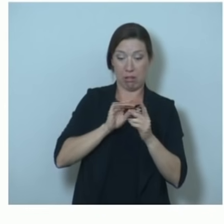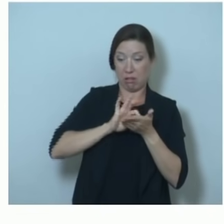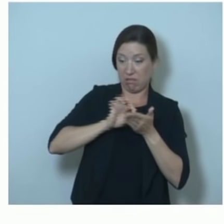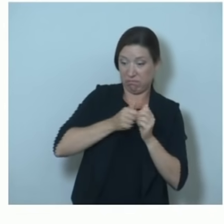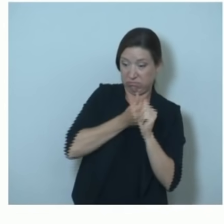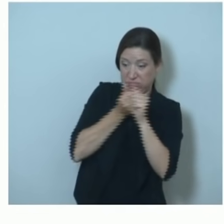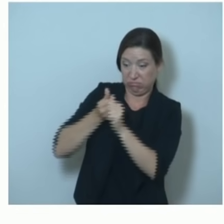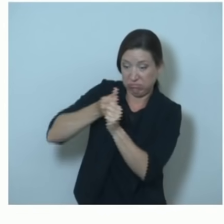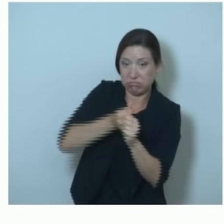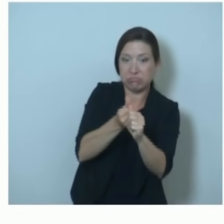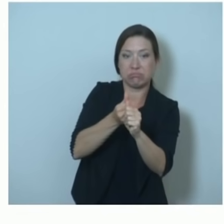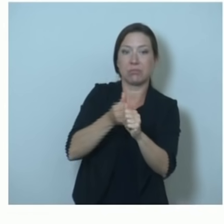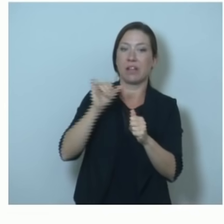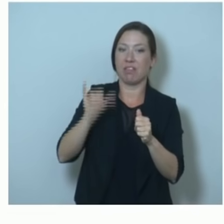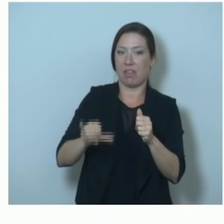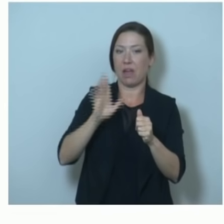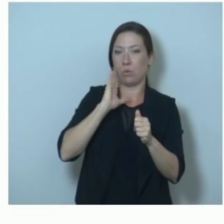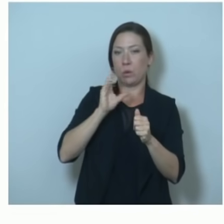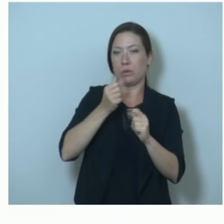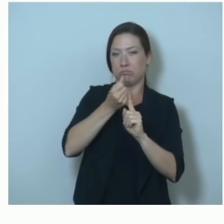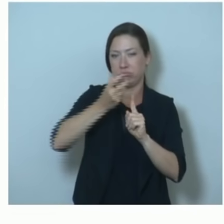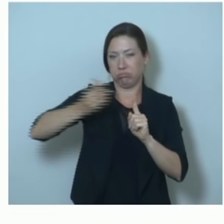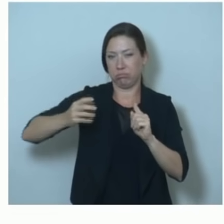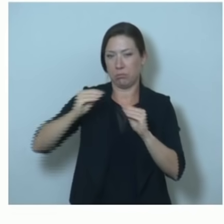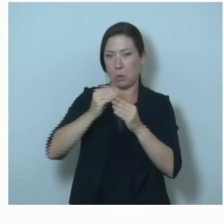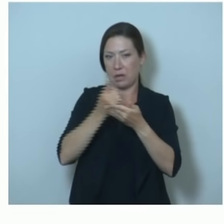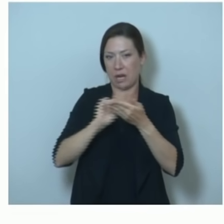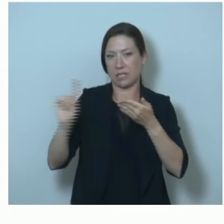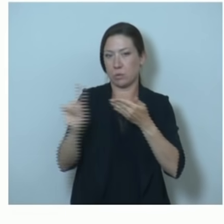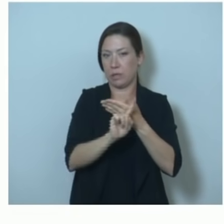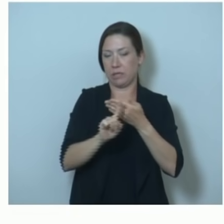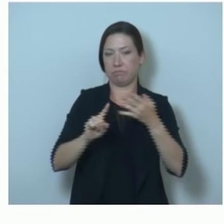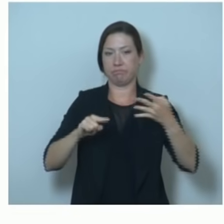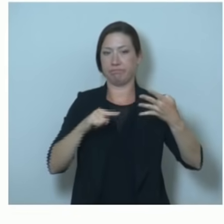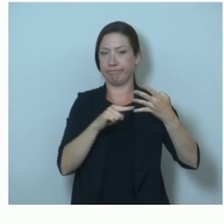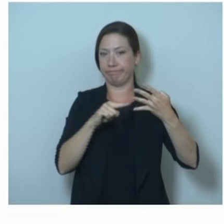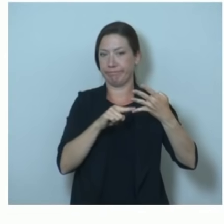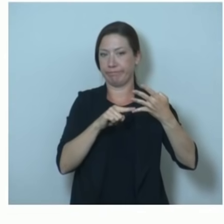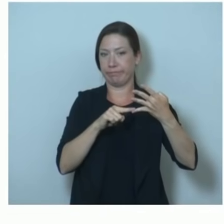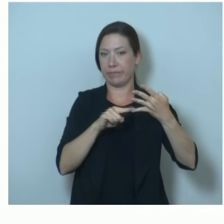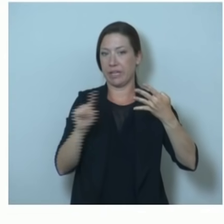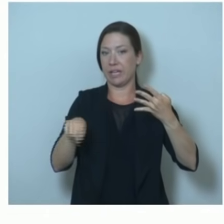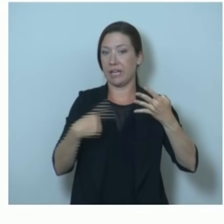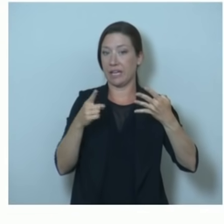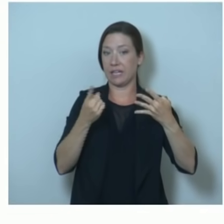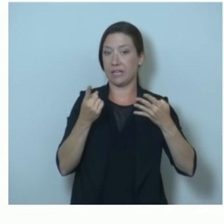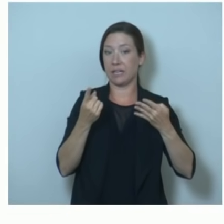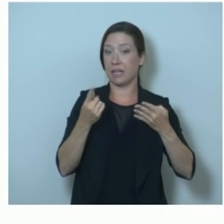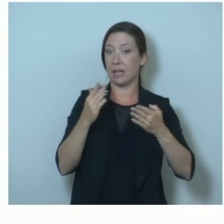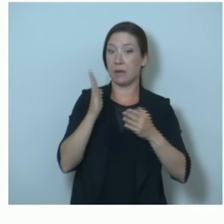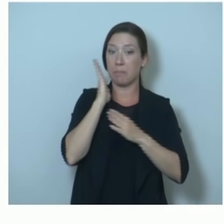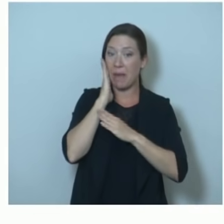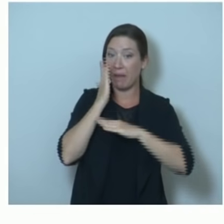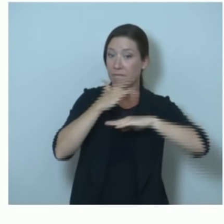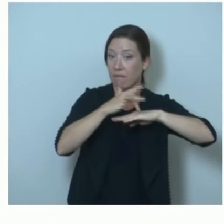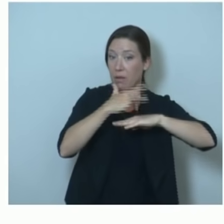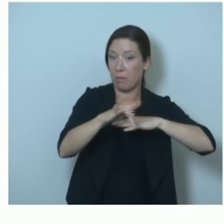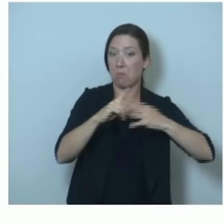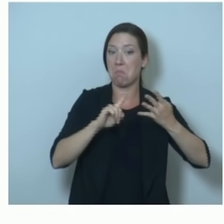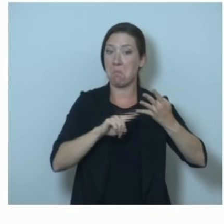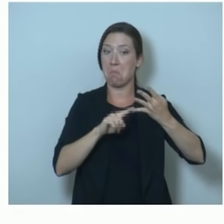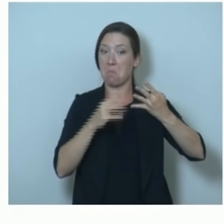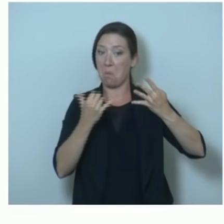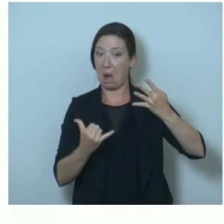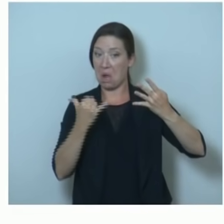system capacity, that's green, means good. So every single one of these criteria is influenced by what we do. If we stay at home, wash